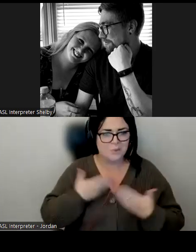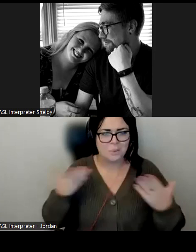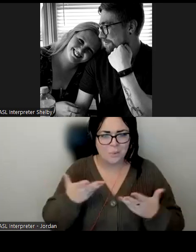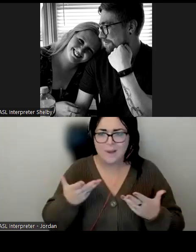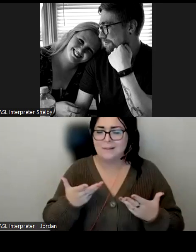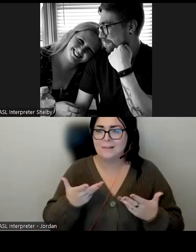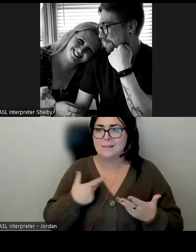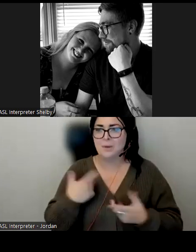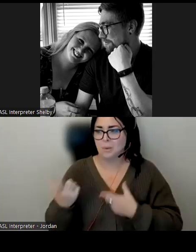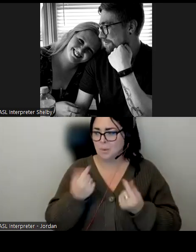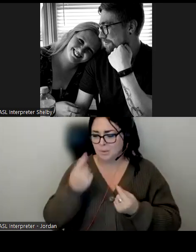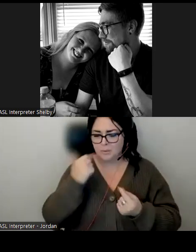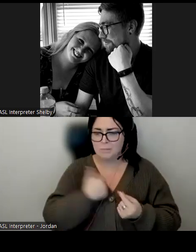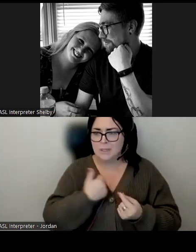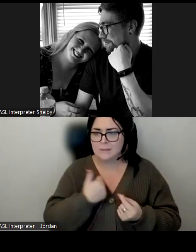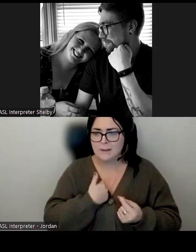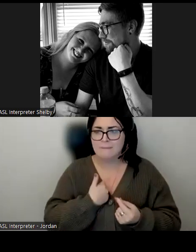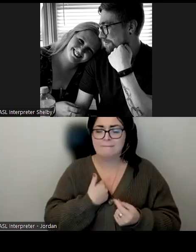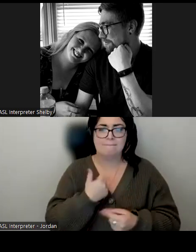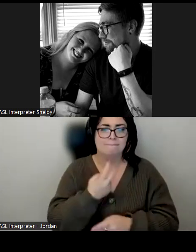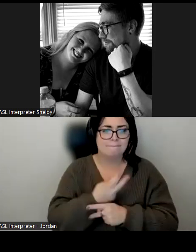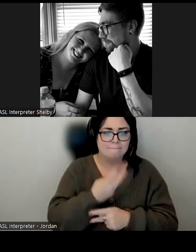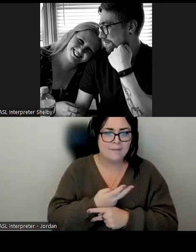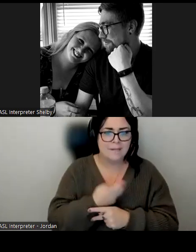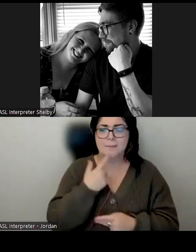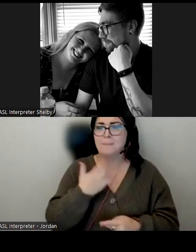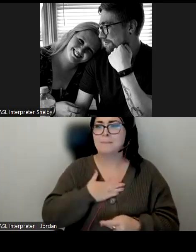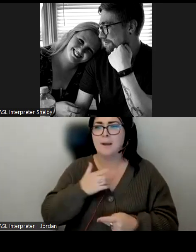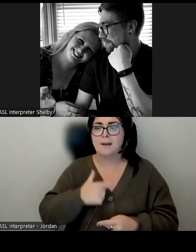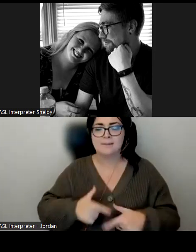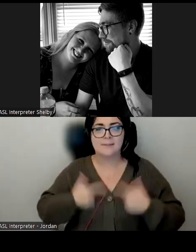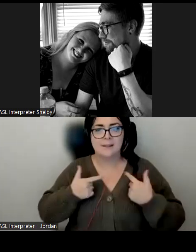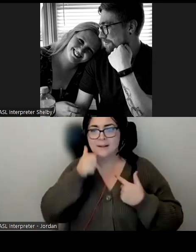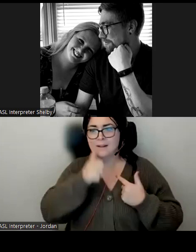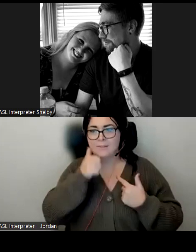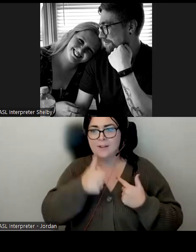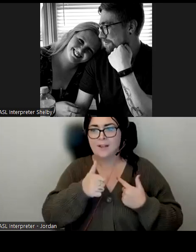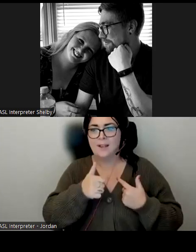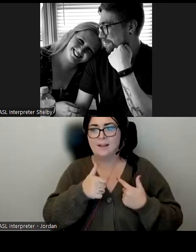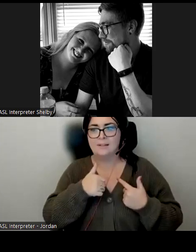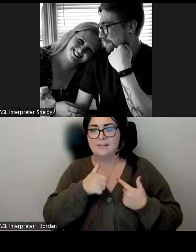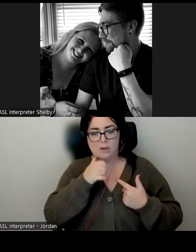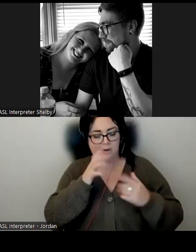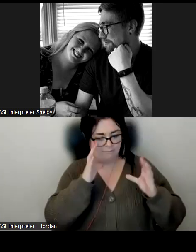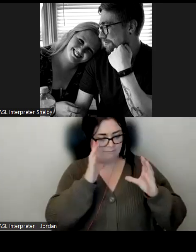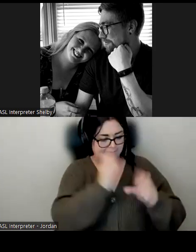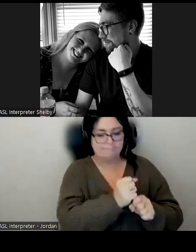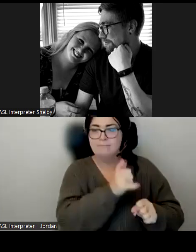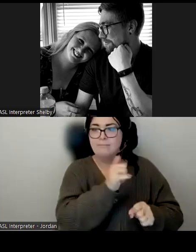do we do for ourselves? How do we go about our day-to-day activities without this other person physically